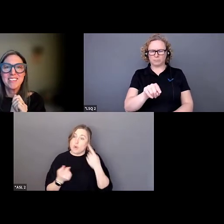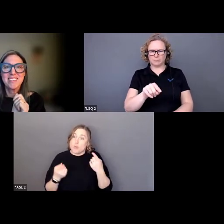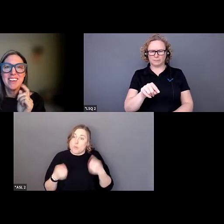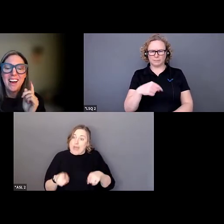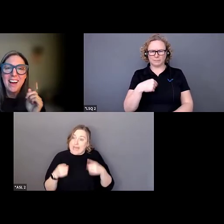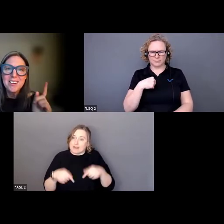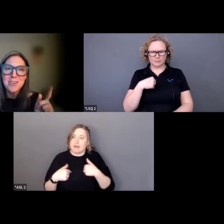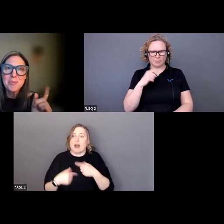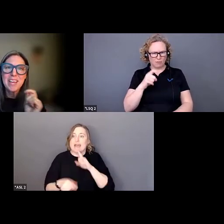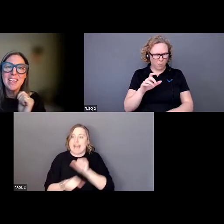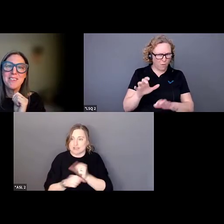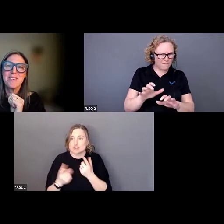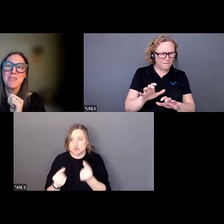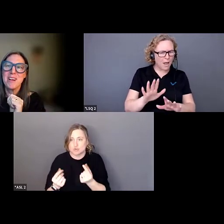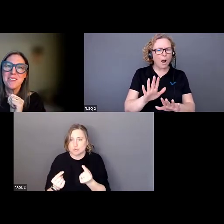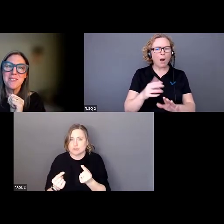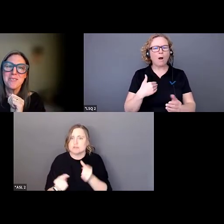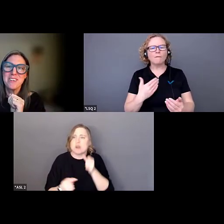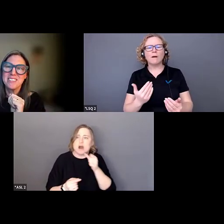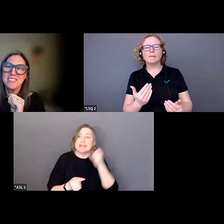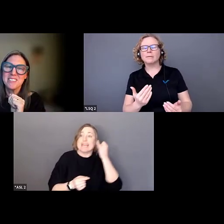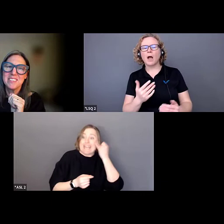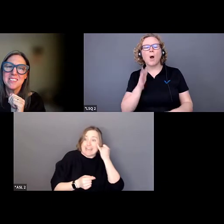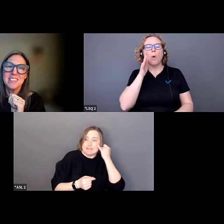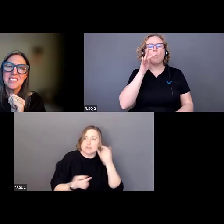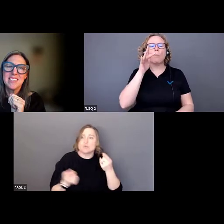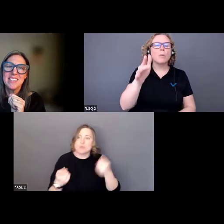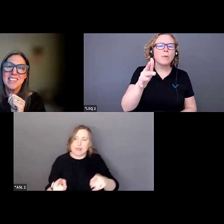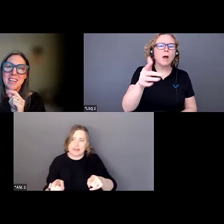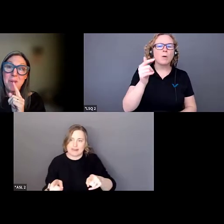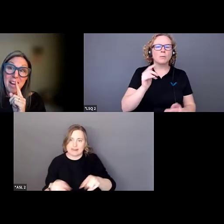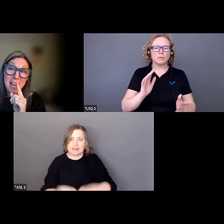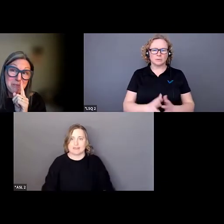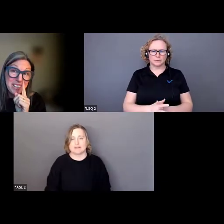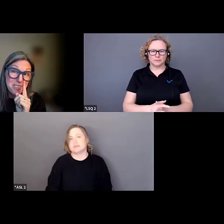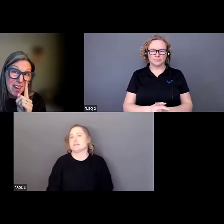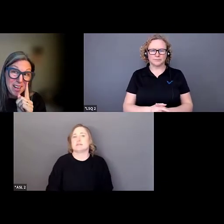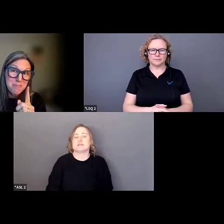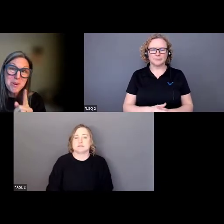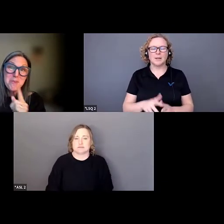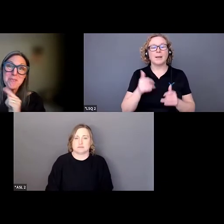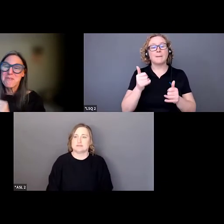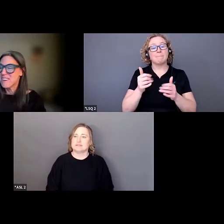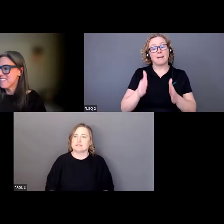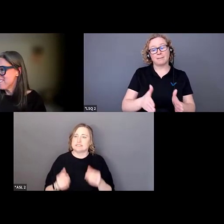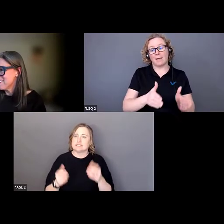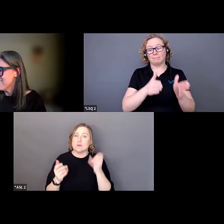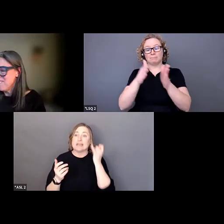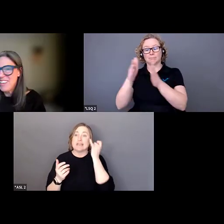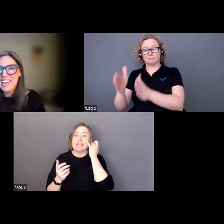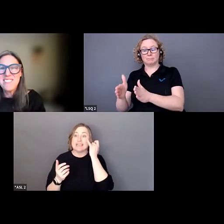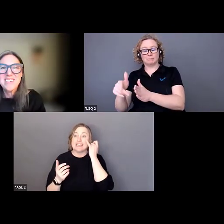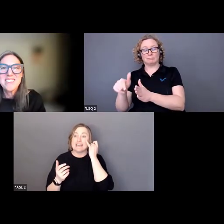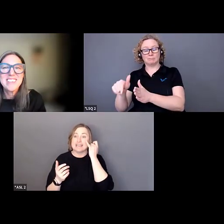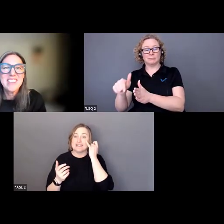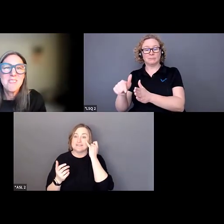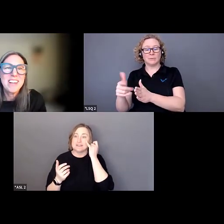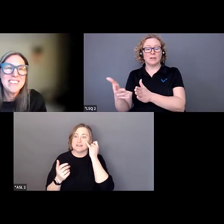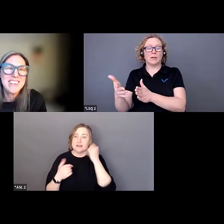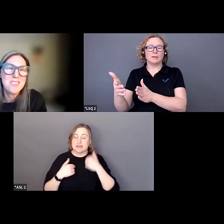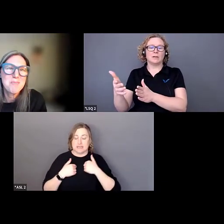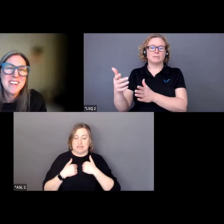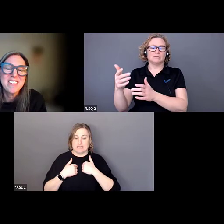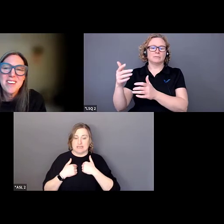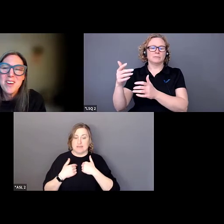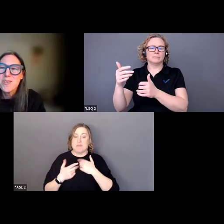do this. I do the behaviors in white neutral. And I really try to move towards doing the behaviors in